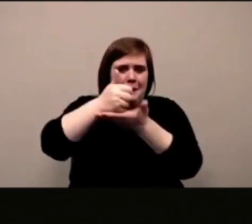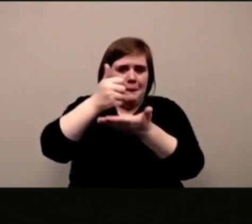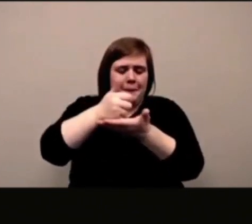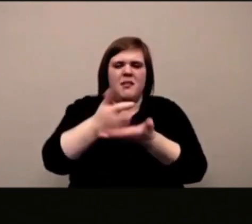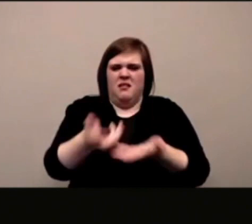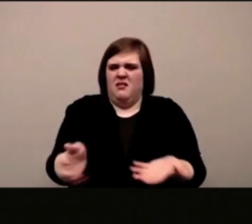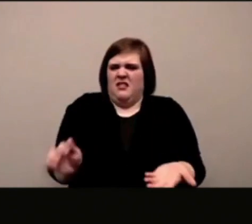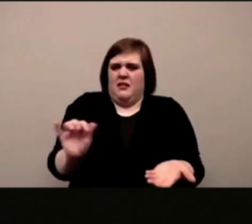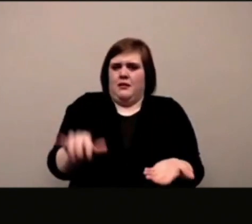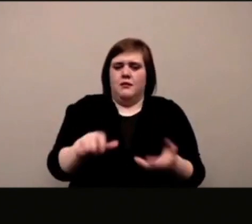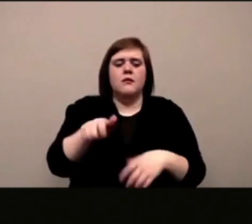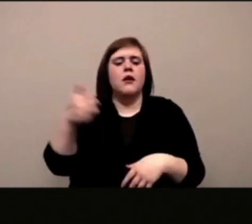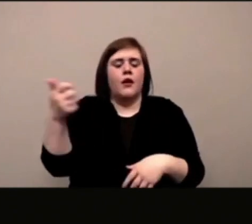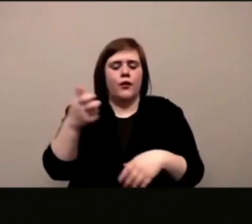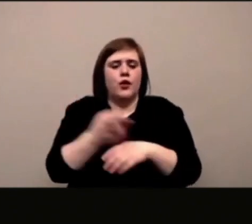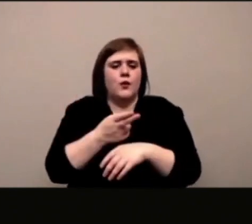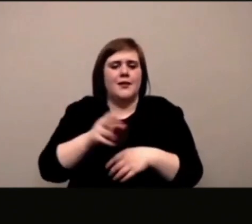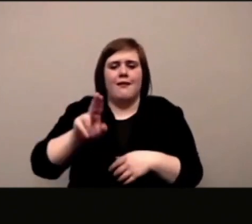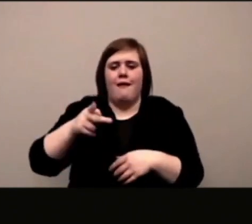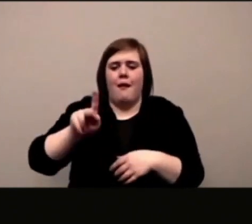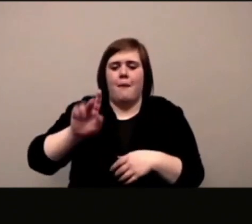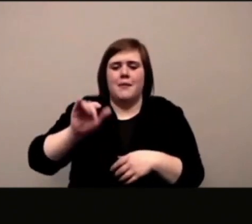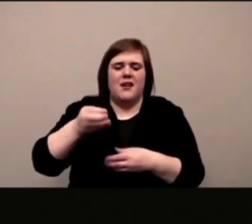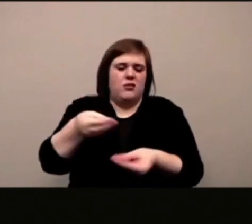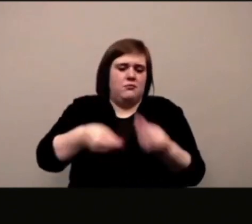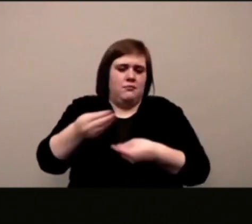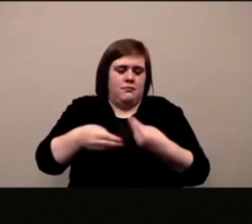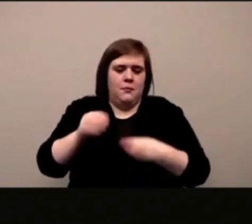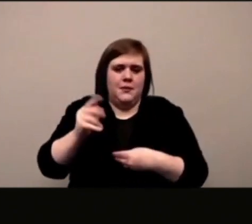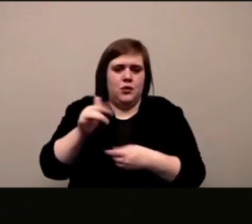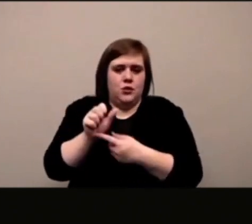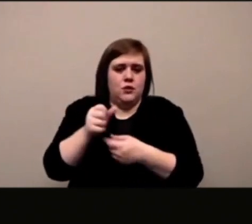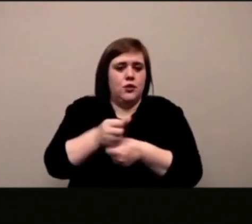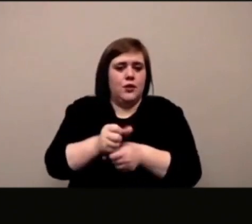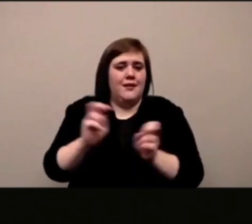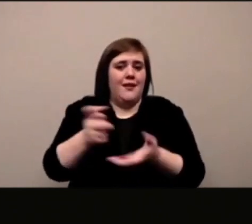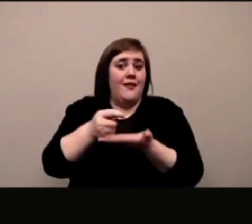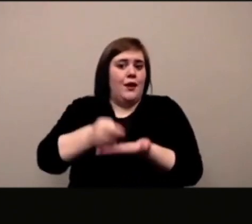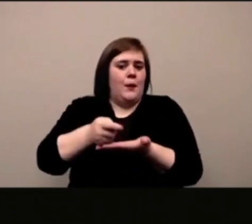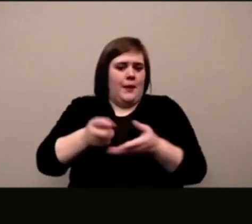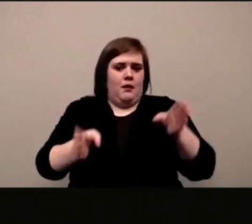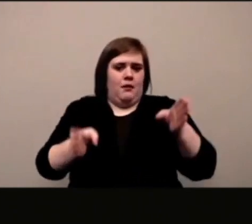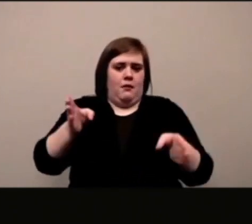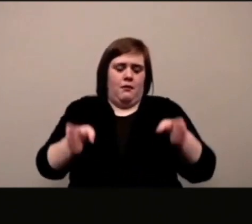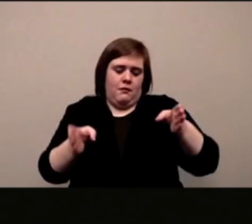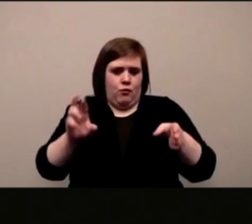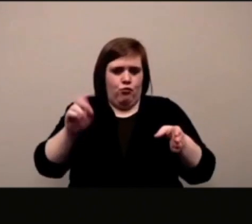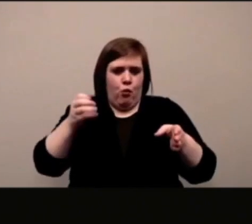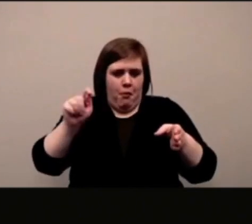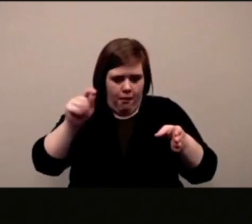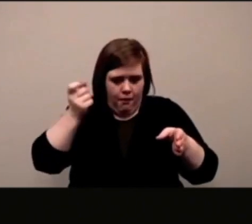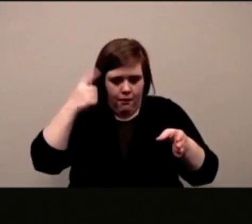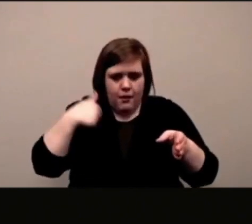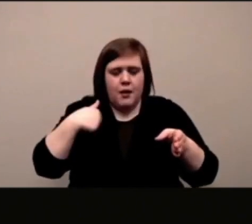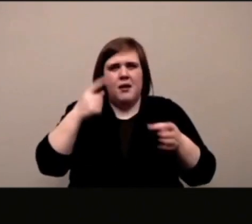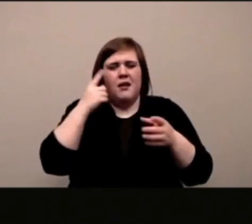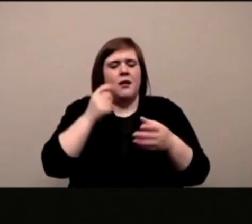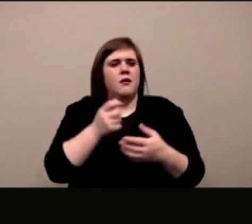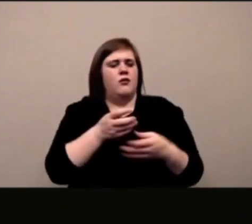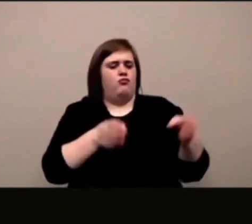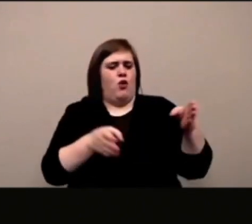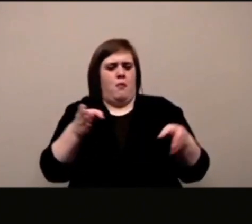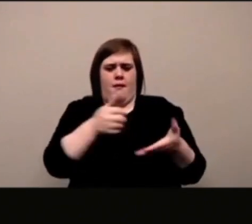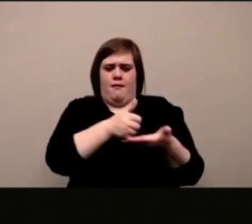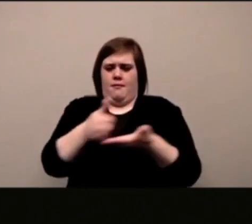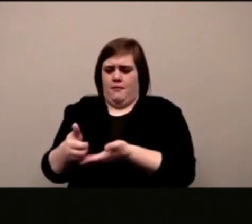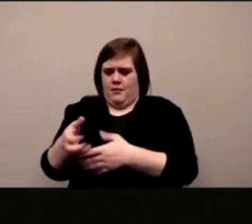using upcycled materials for creating a therapy robot because they were kind of looking at the question of how do robots improve human lives? And so